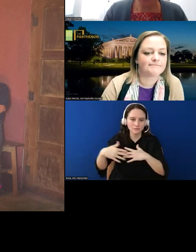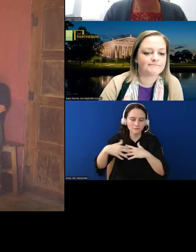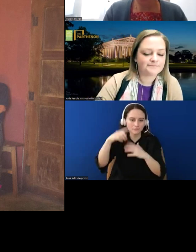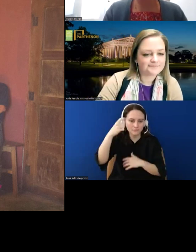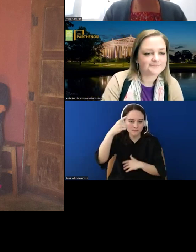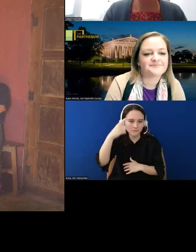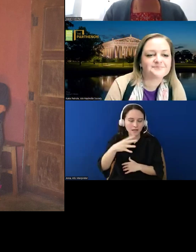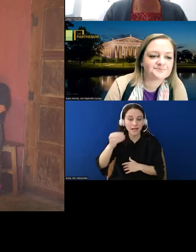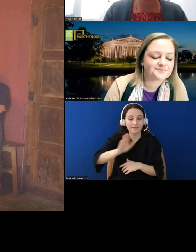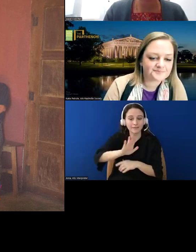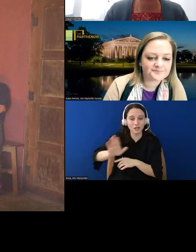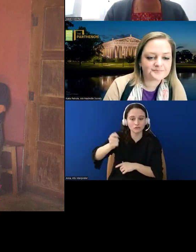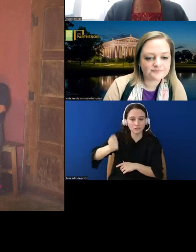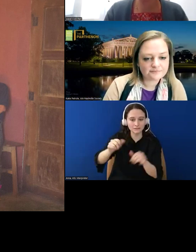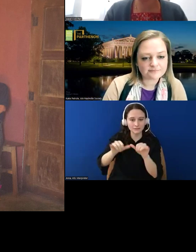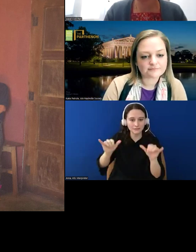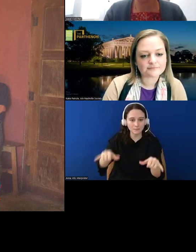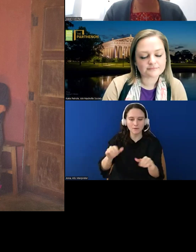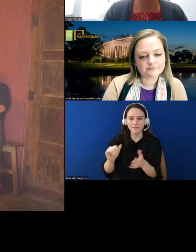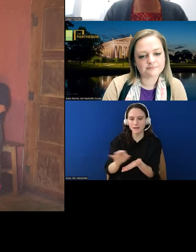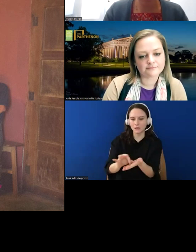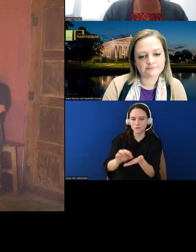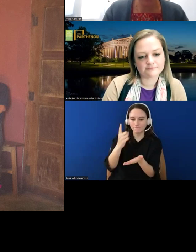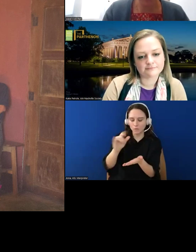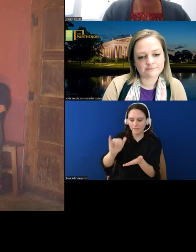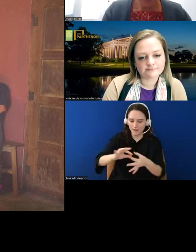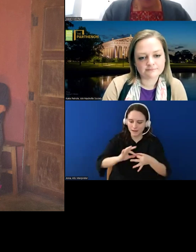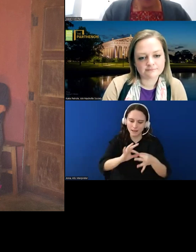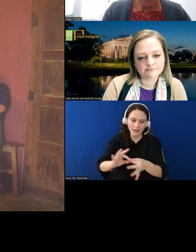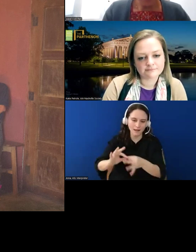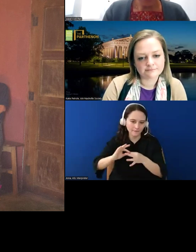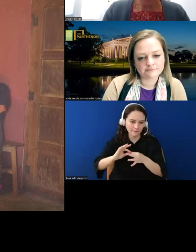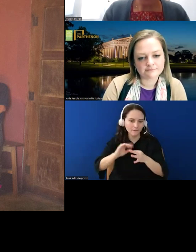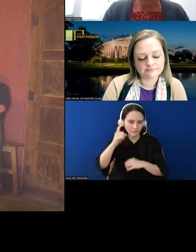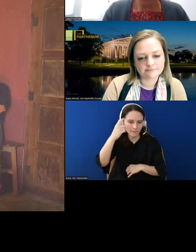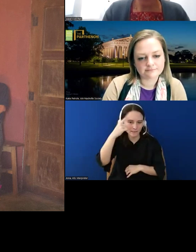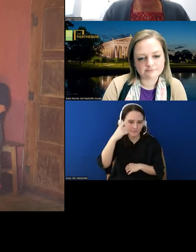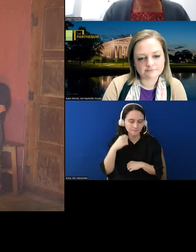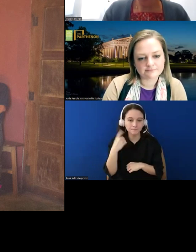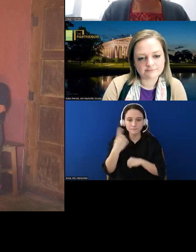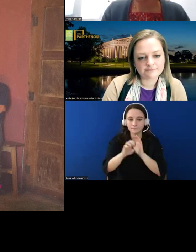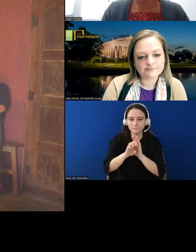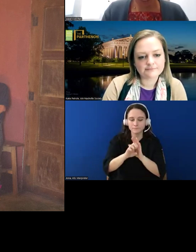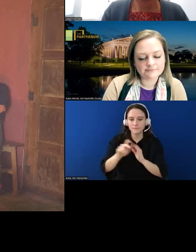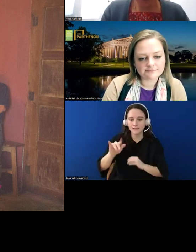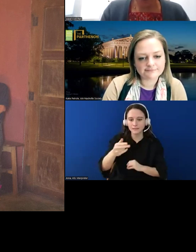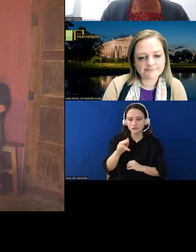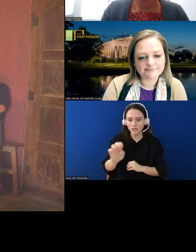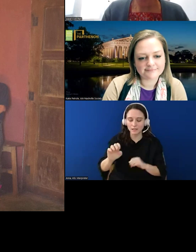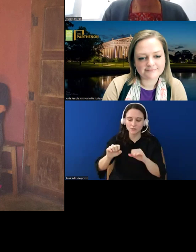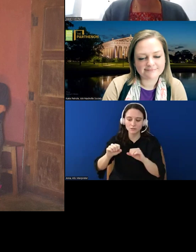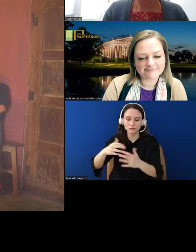systems, which accounts for the persistence of collective government. For example, the K'iche